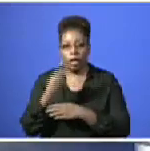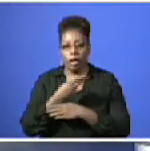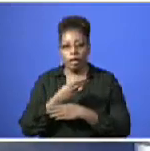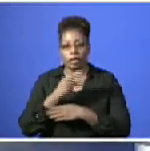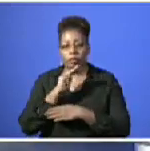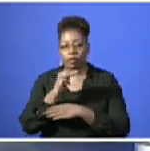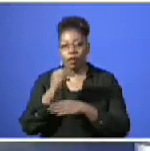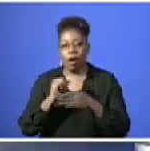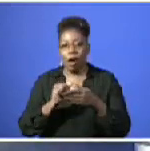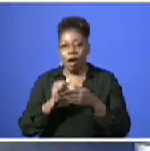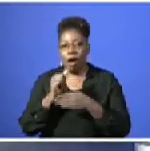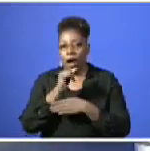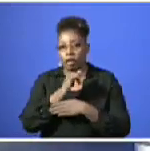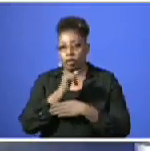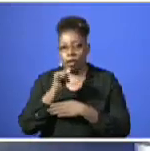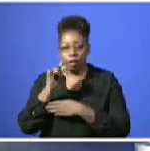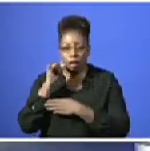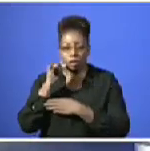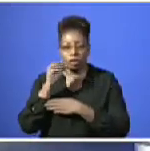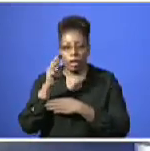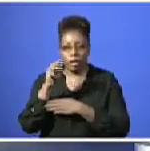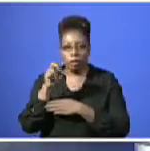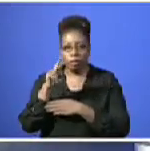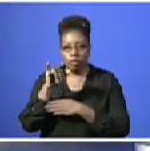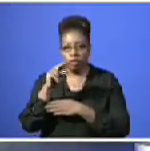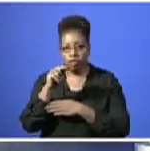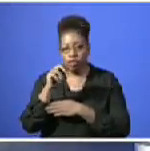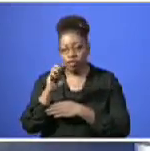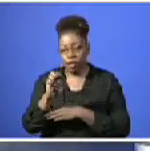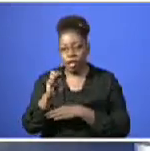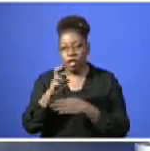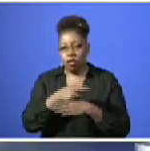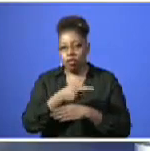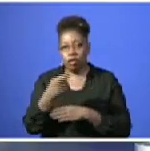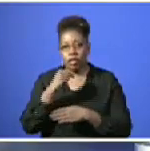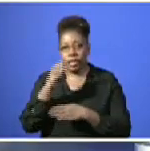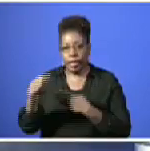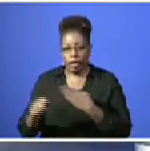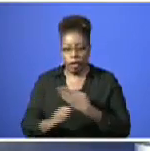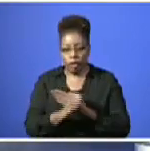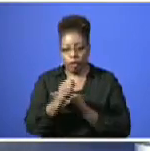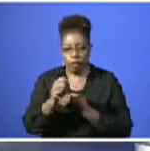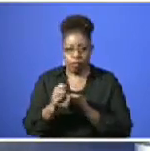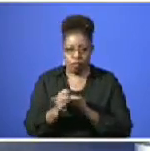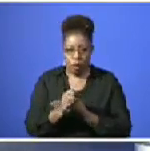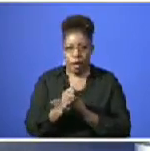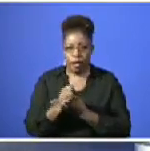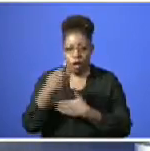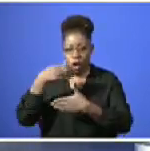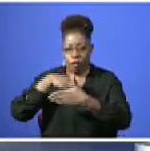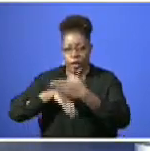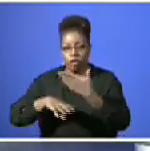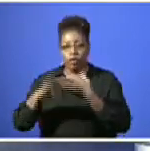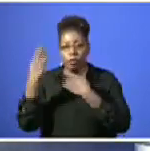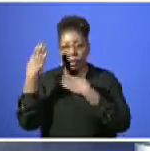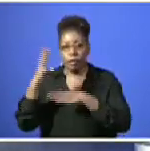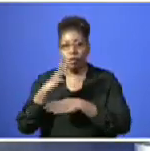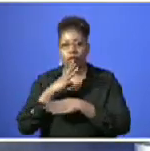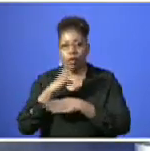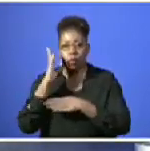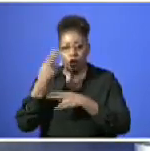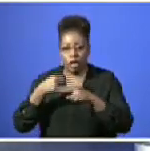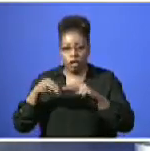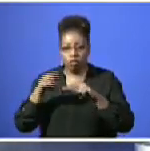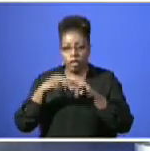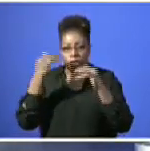The Minister of Agriculture and Marine Resources, the Honorable Michael Pintard, says the threat of intrusion into Bahamian waters will likely increase